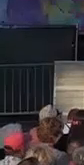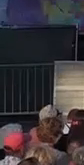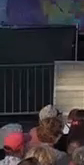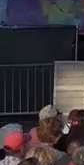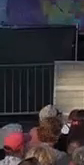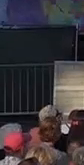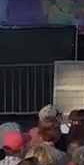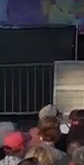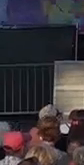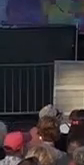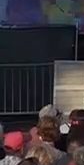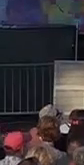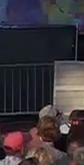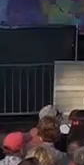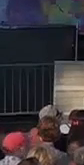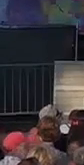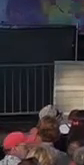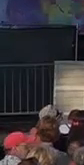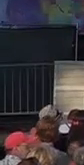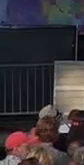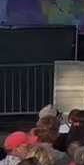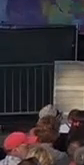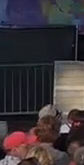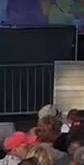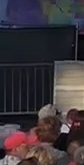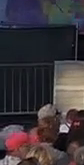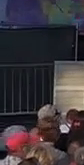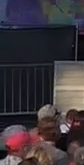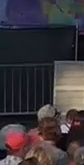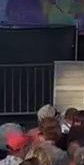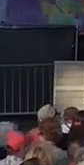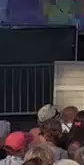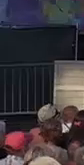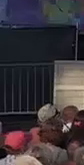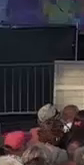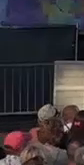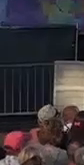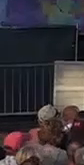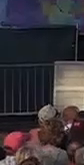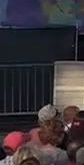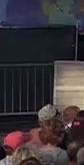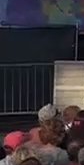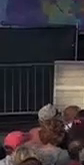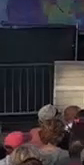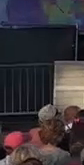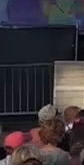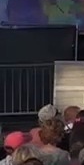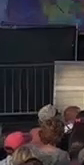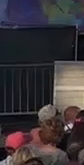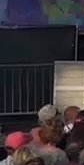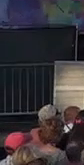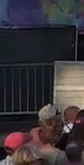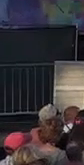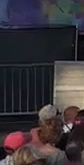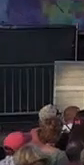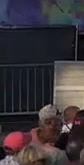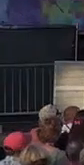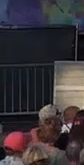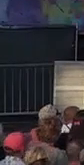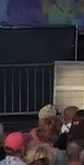march in the Pride Parade. And that's exactly what we did last year. Did you see us? We got a little